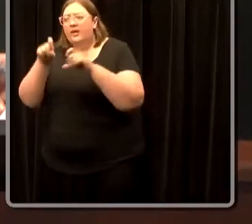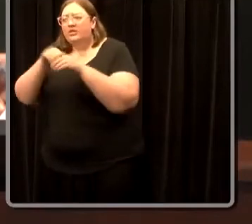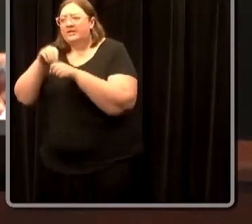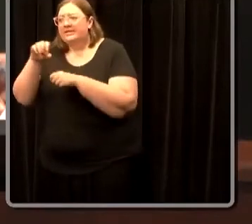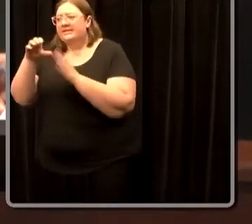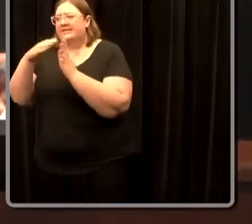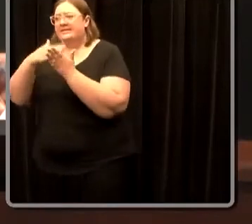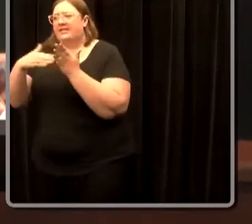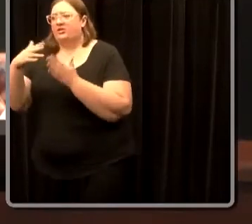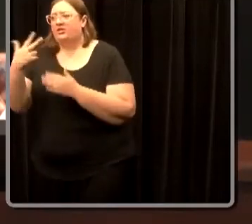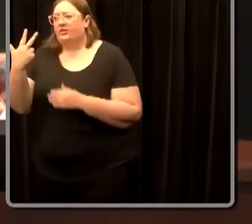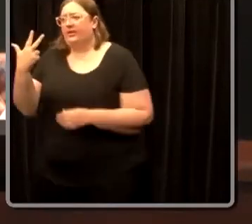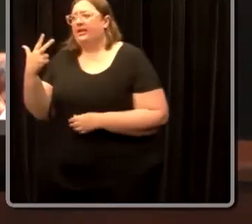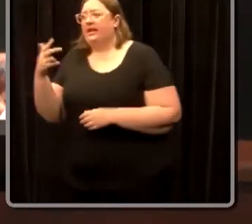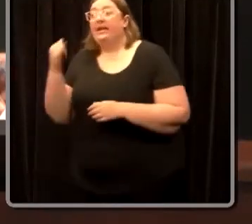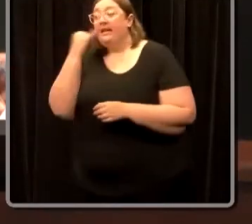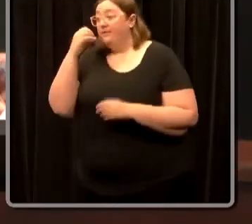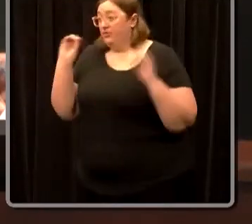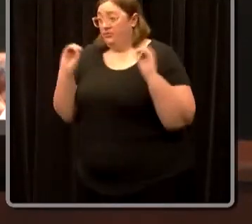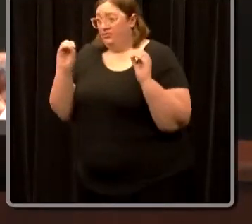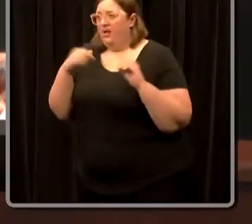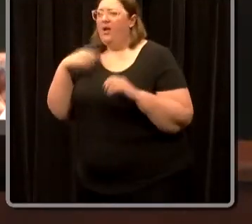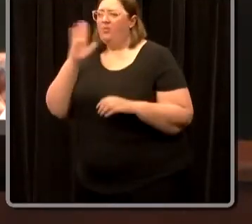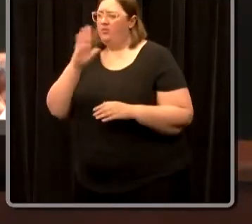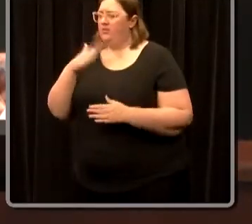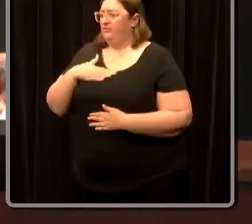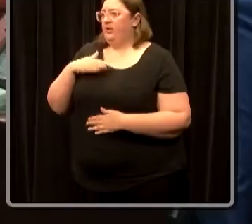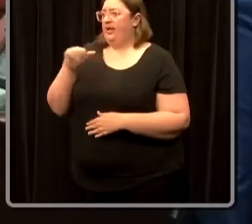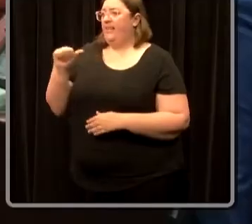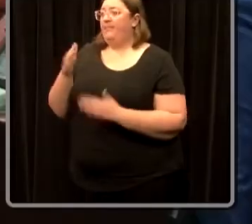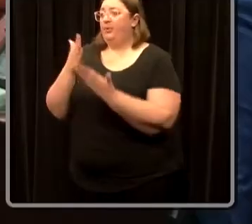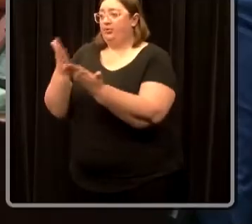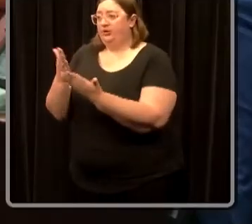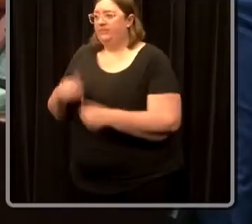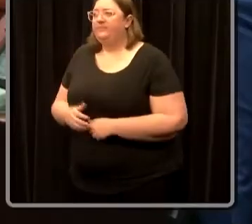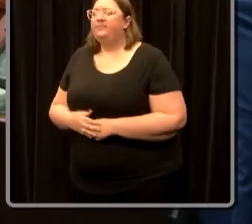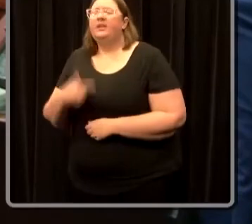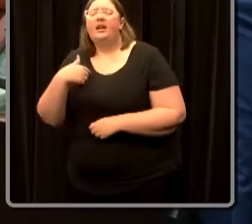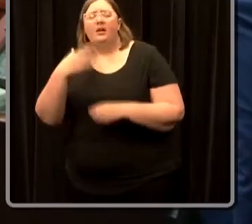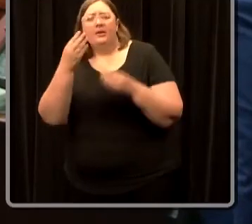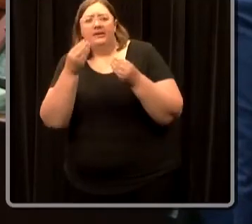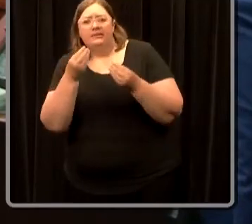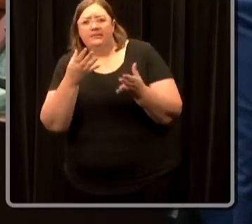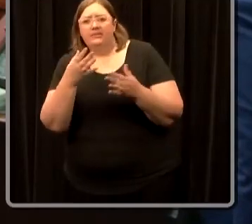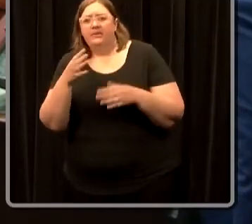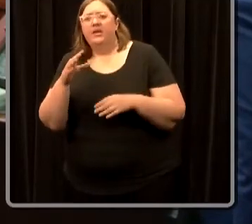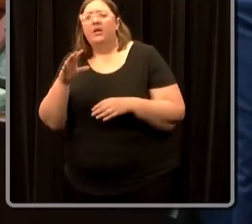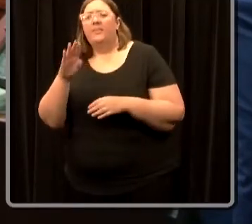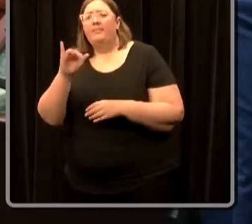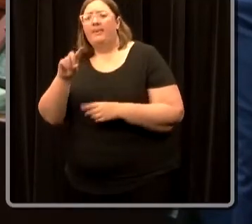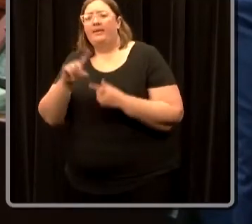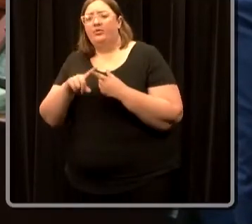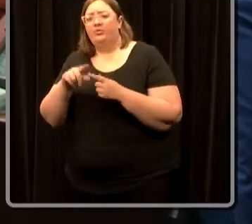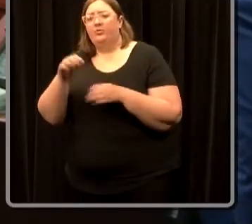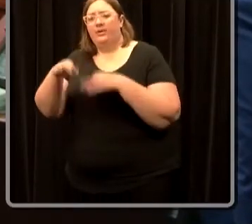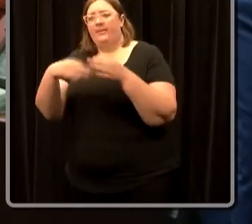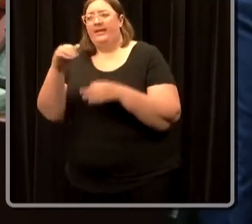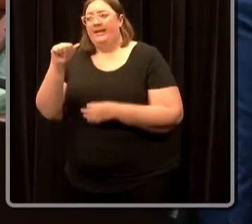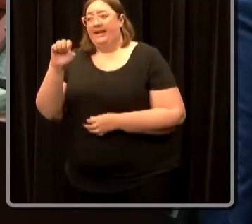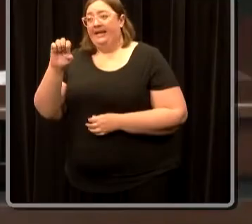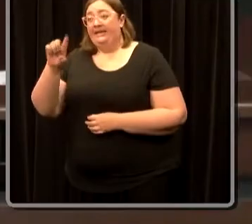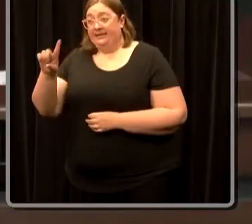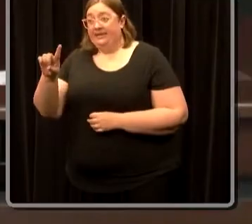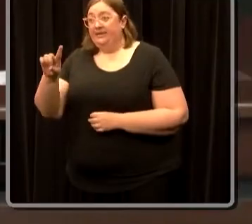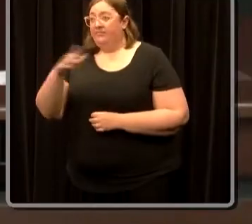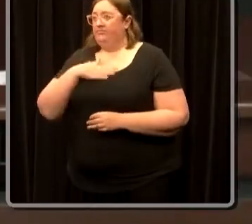If not, I'd entertain a motion. I just wanted to call out that there's a bid for the replacement of AEDs, and in my world, that's